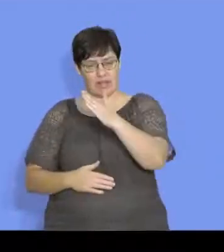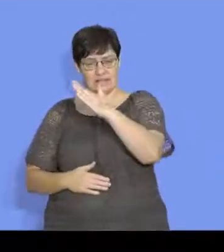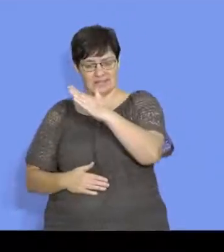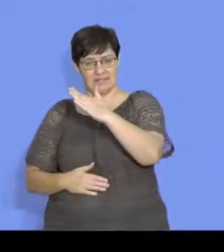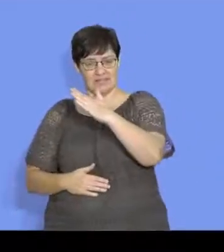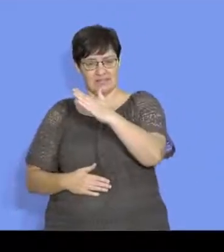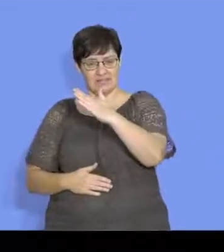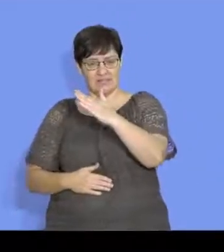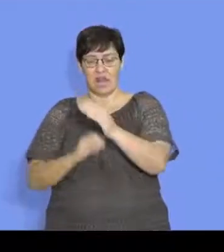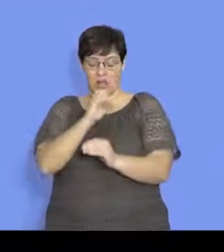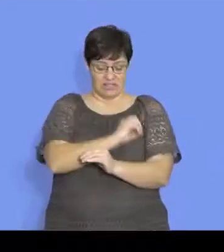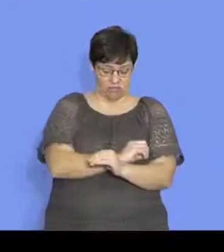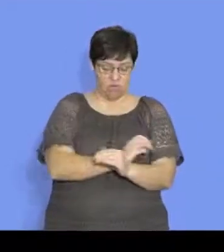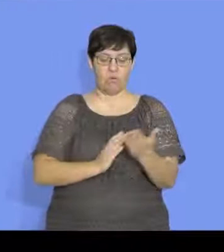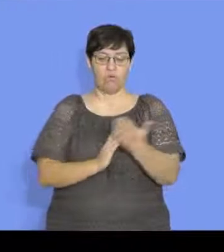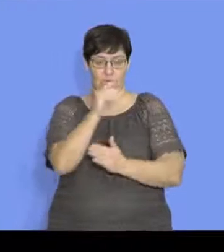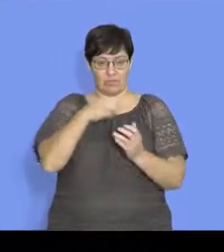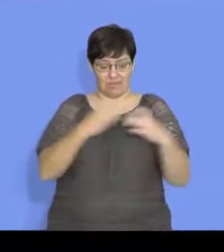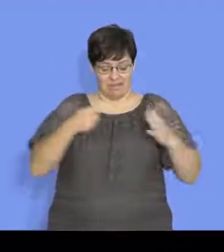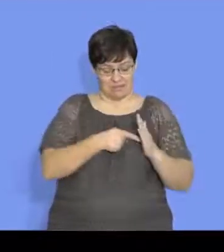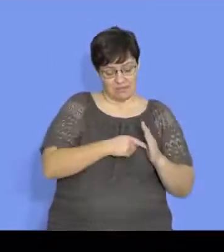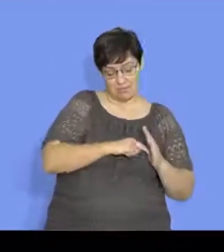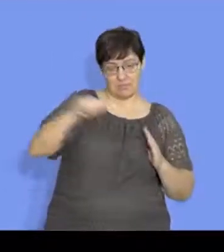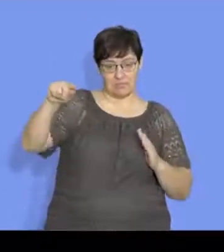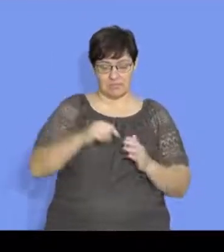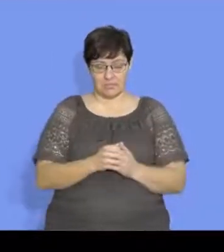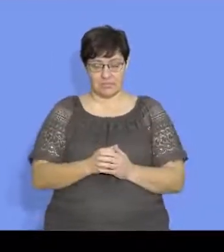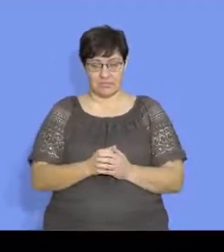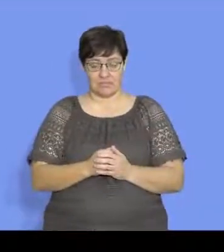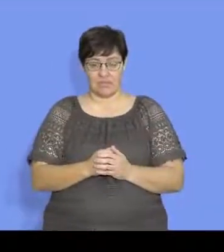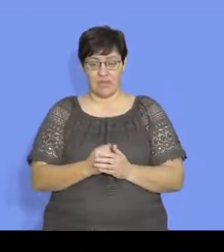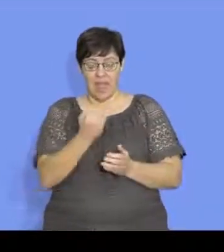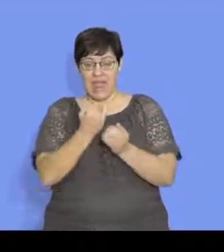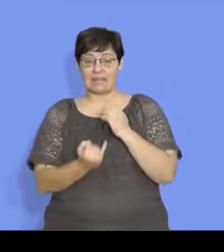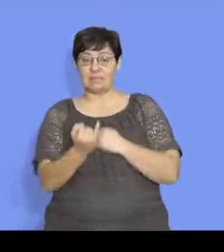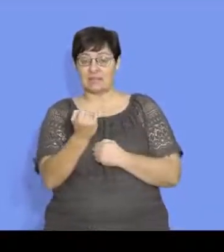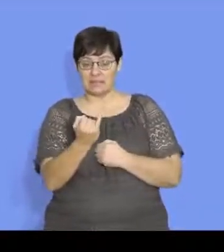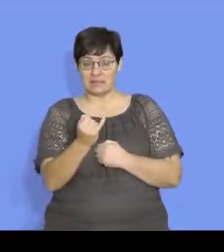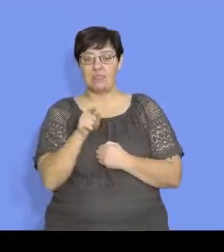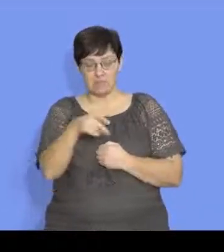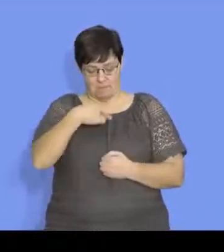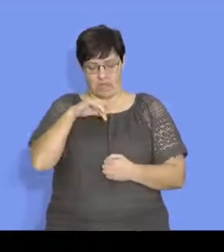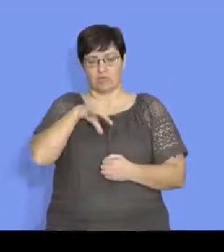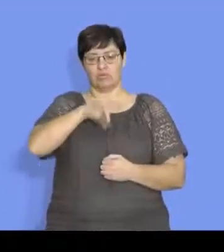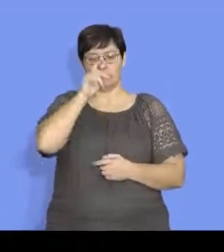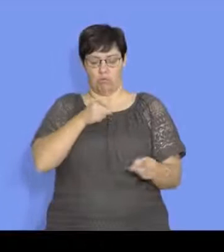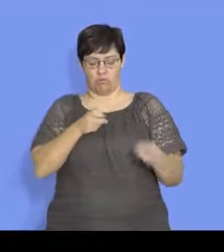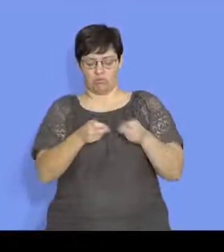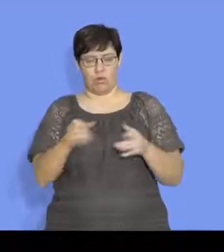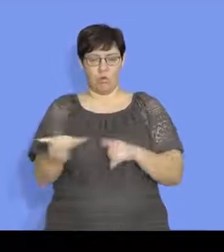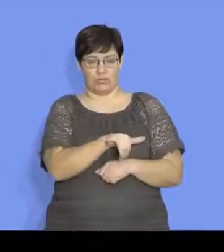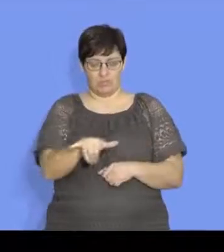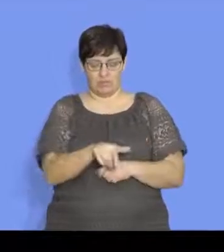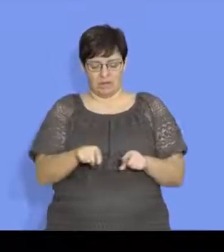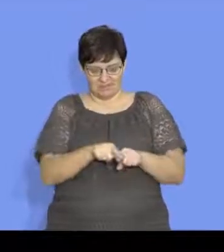the origin. The independent variable is the one that you choose to control. It's this